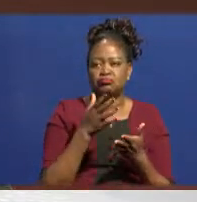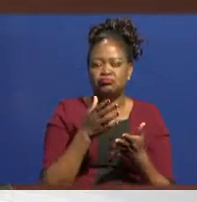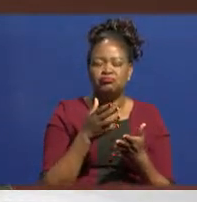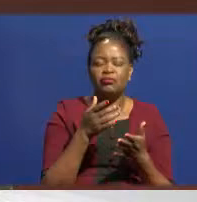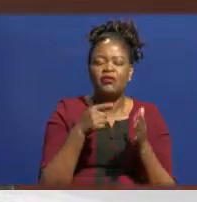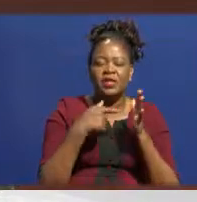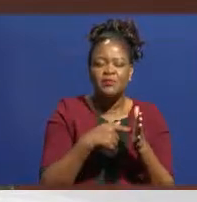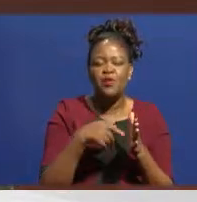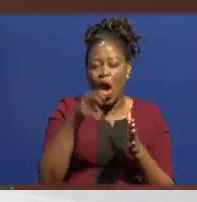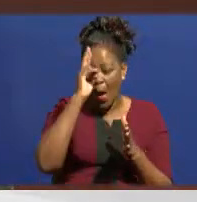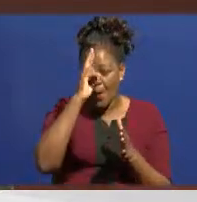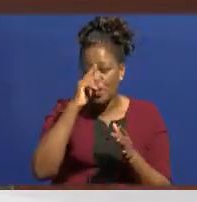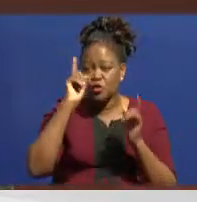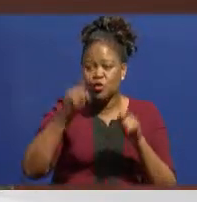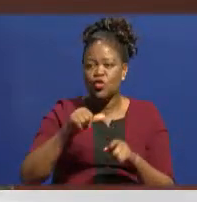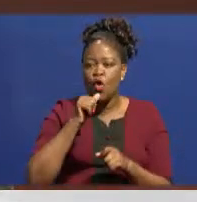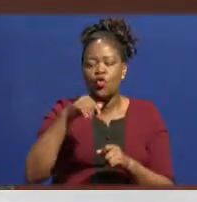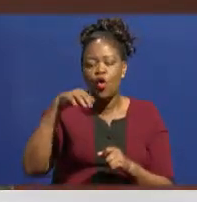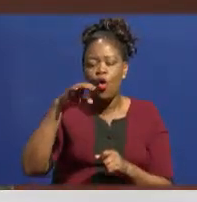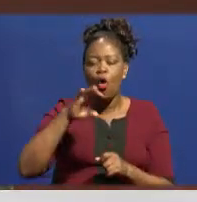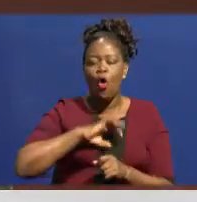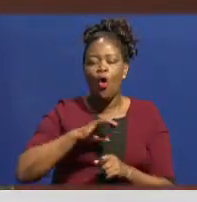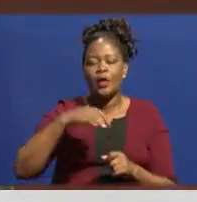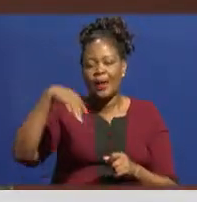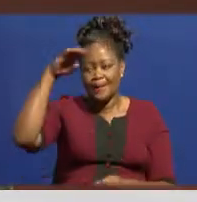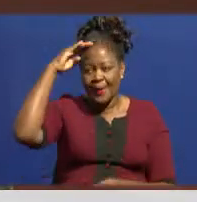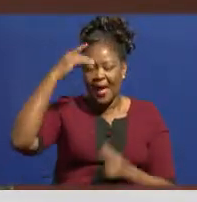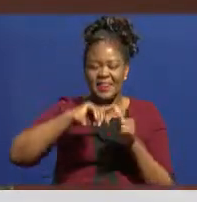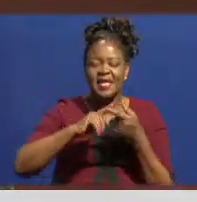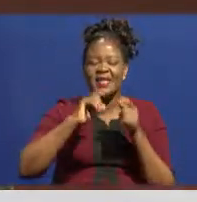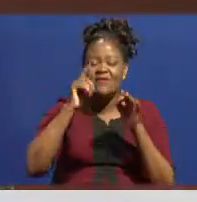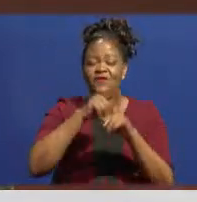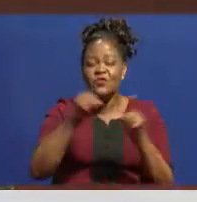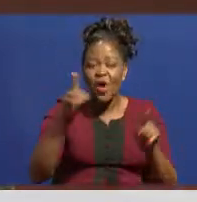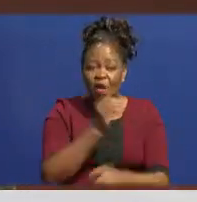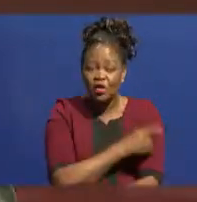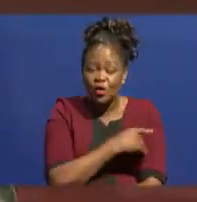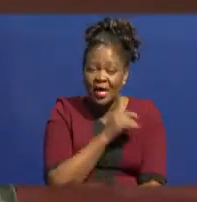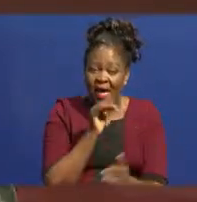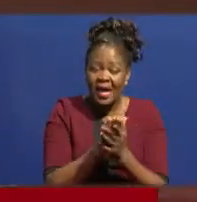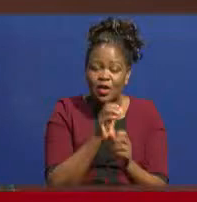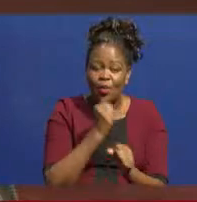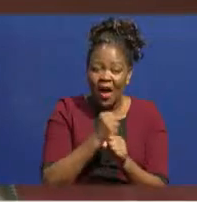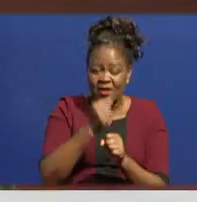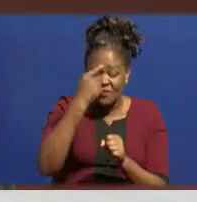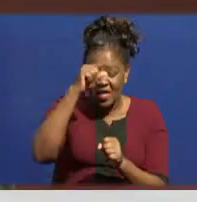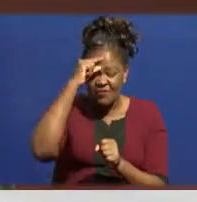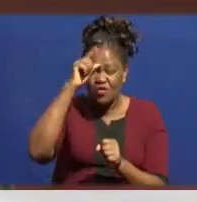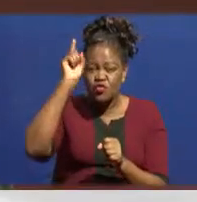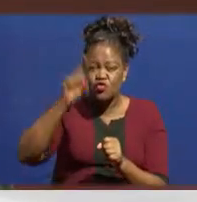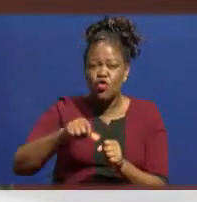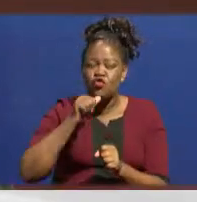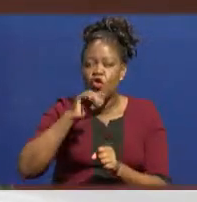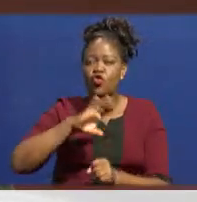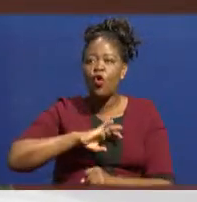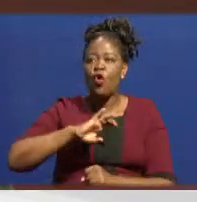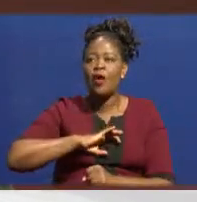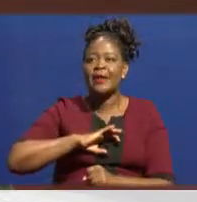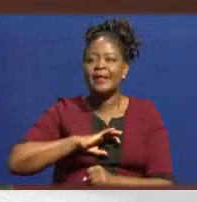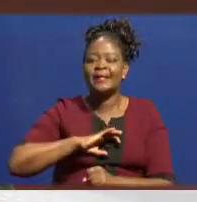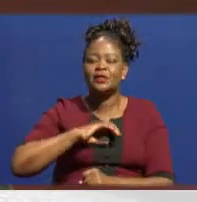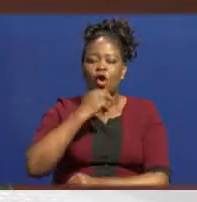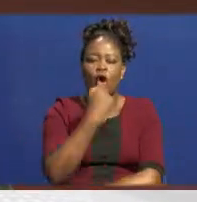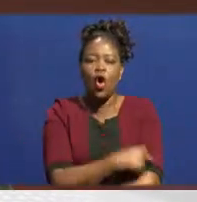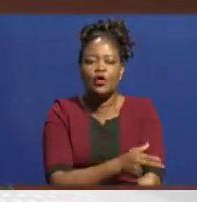a pub. Yes. And therefore, we are saying also, if you are a medic and working for the government, you shouldn't be owning a